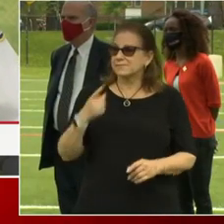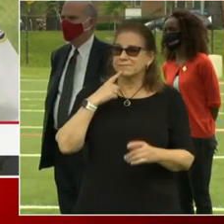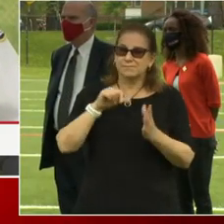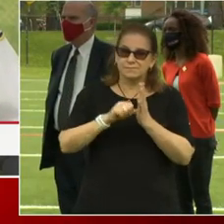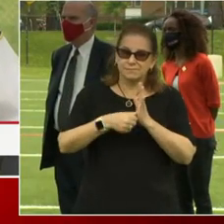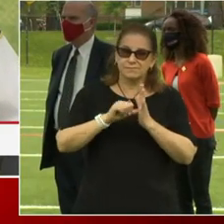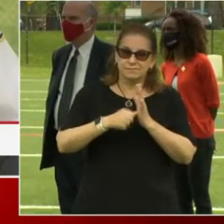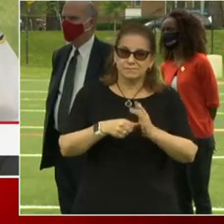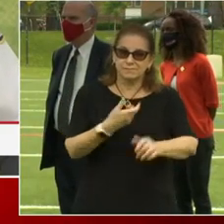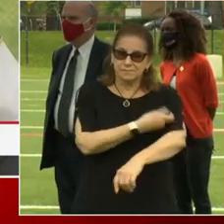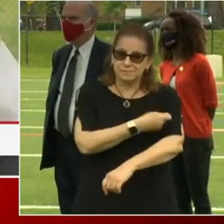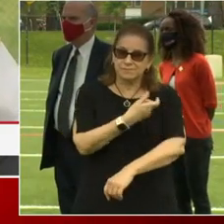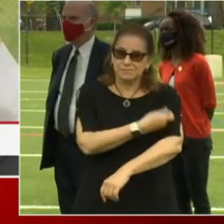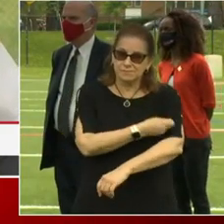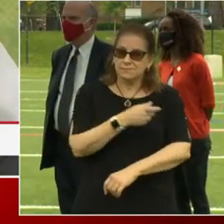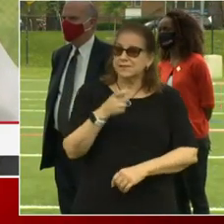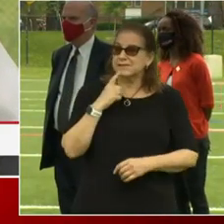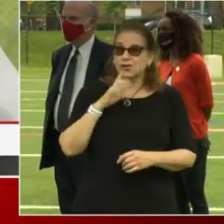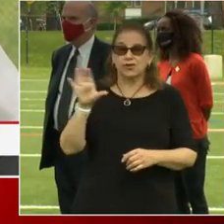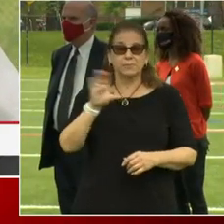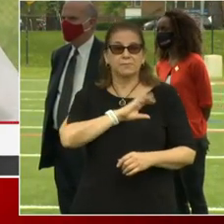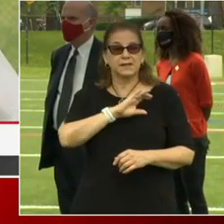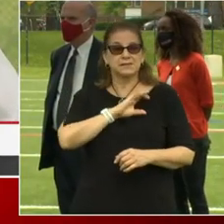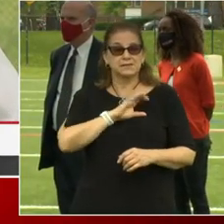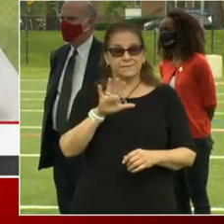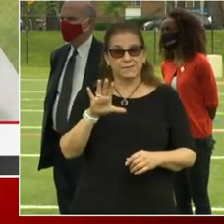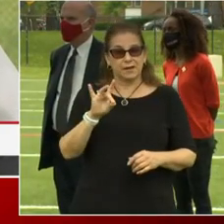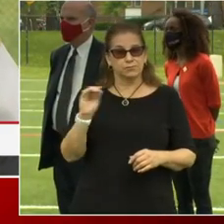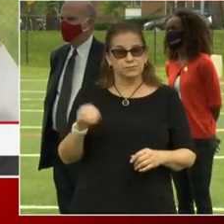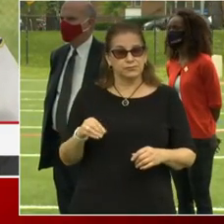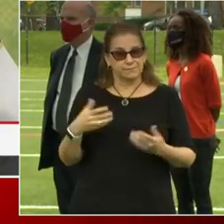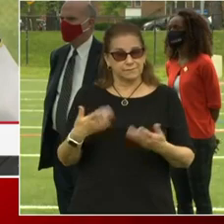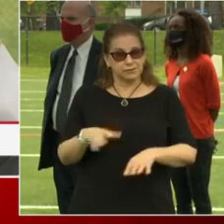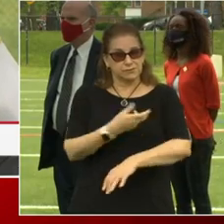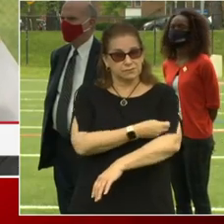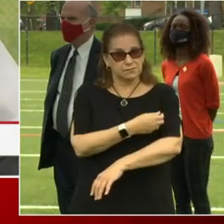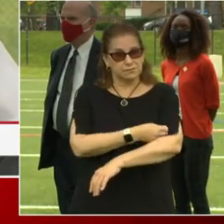said 58% of the MPD force is vaccinated.